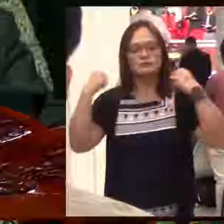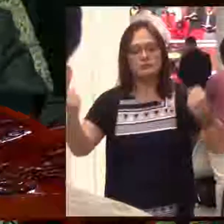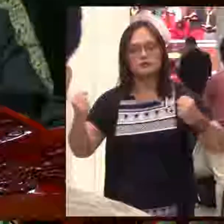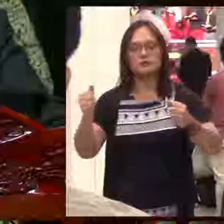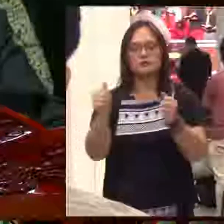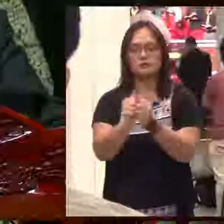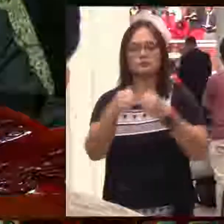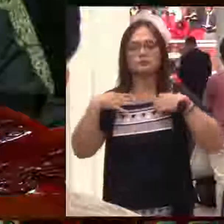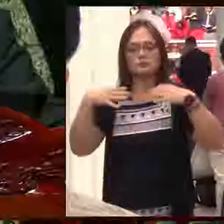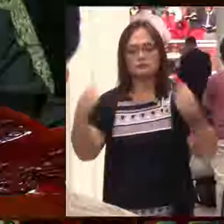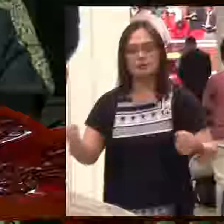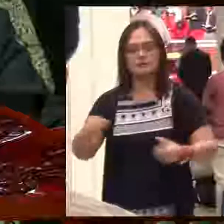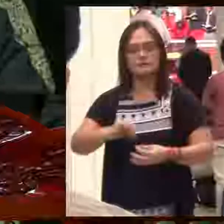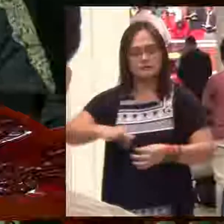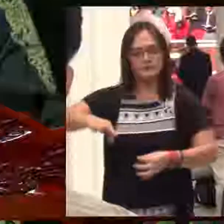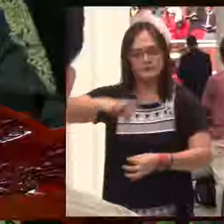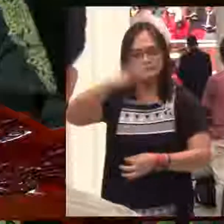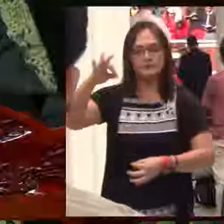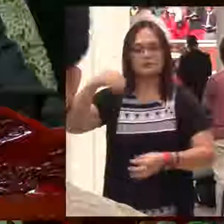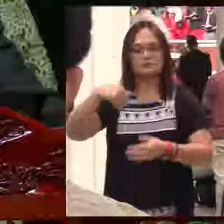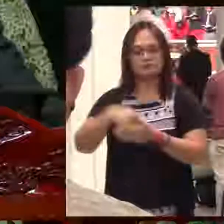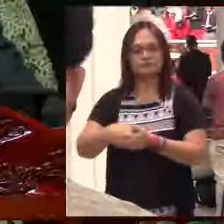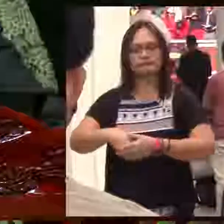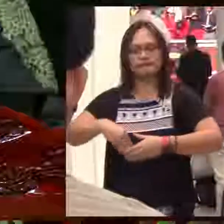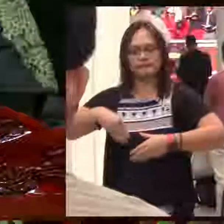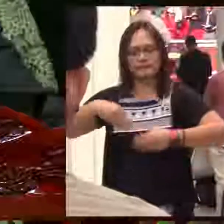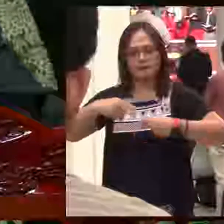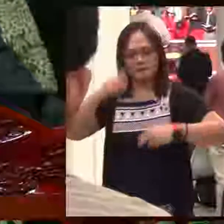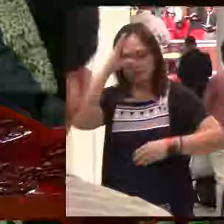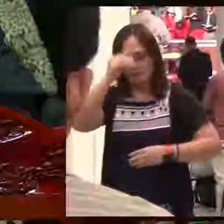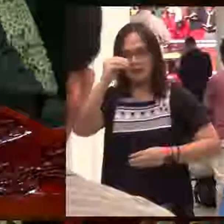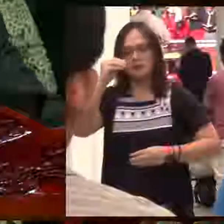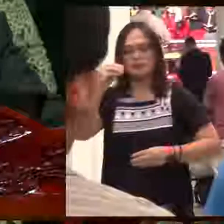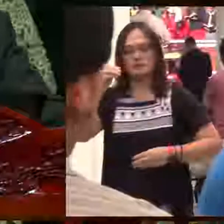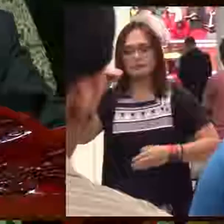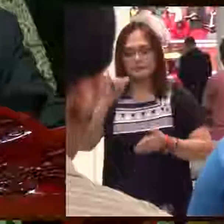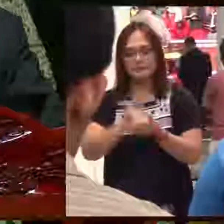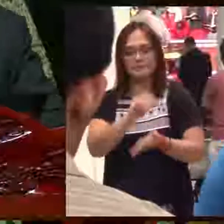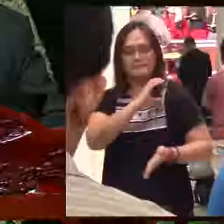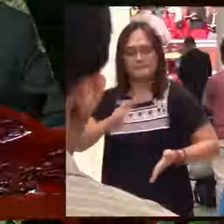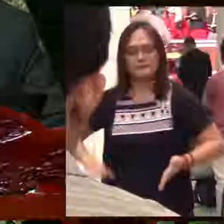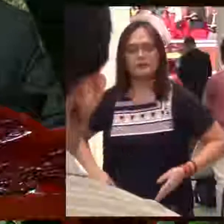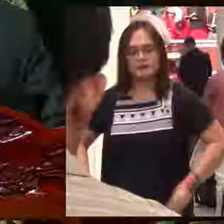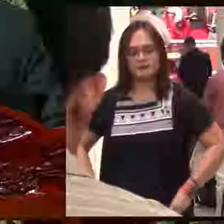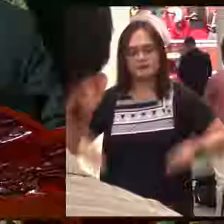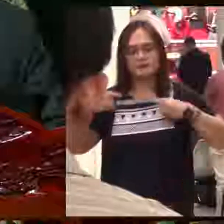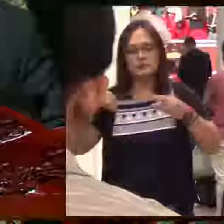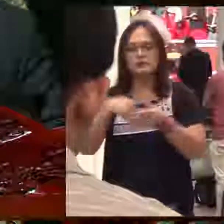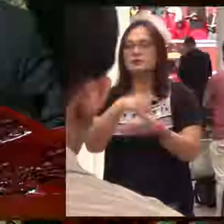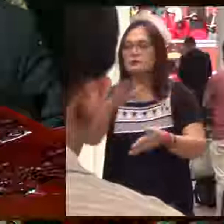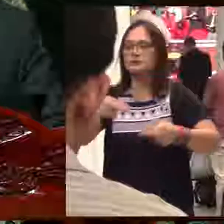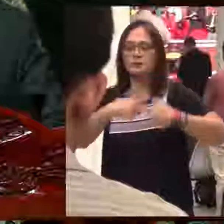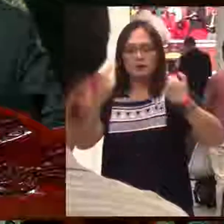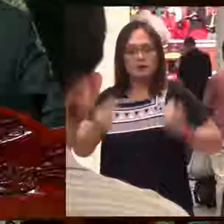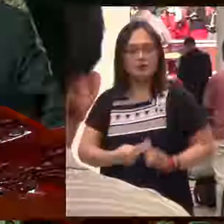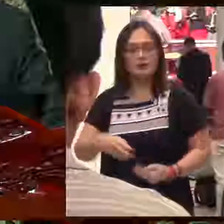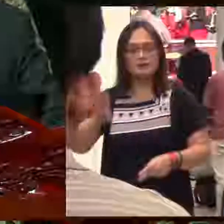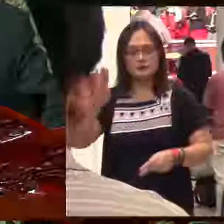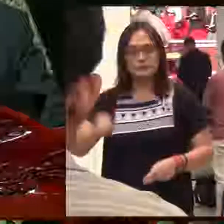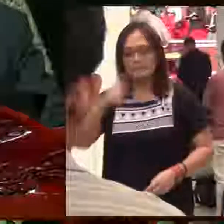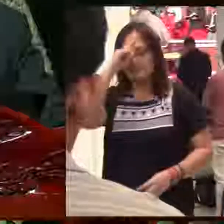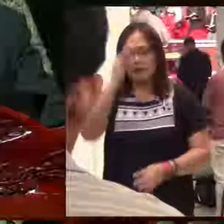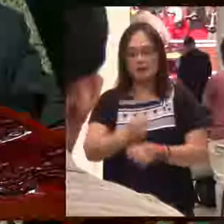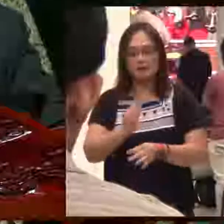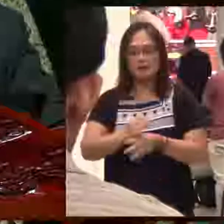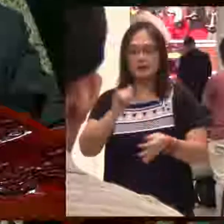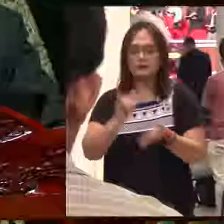might by his Spirit in the inner man, that Christ may dwell in your hearts by faith, that